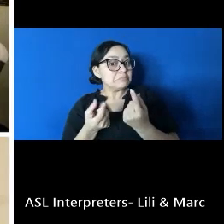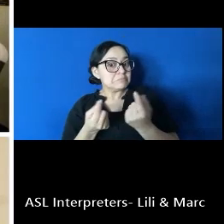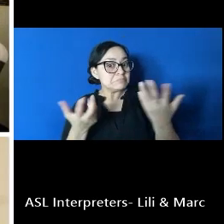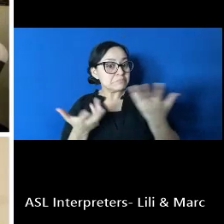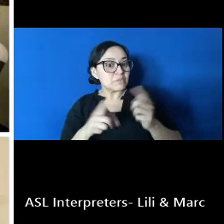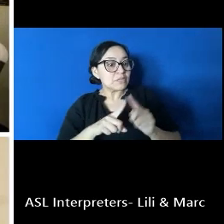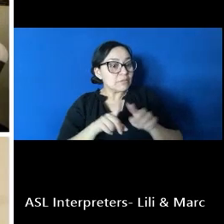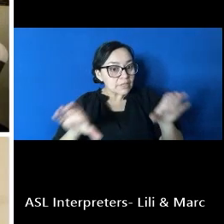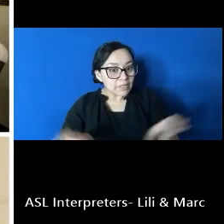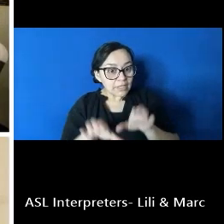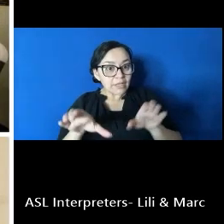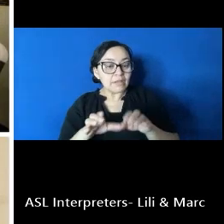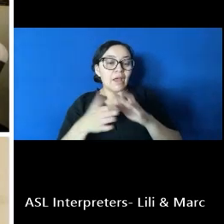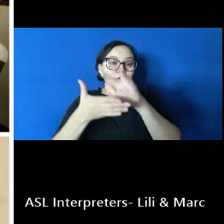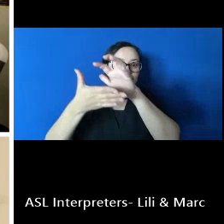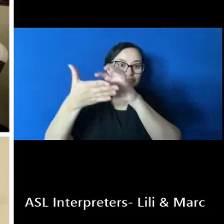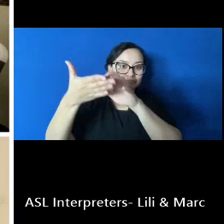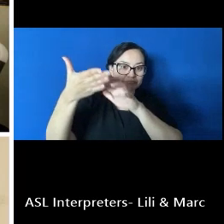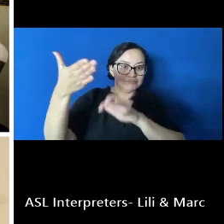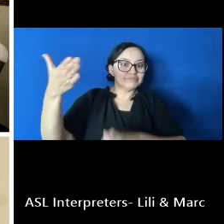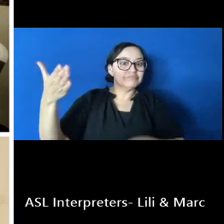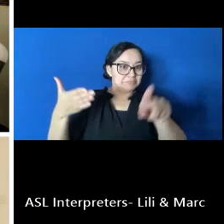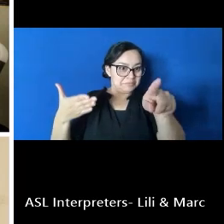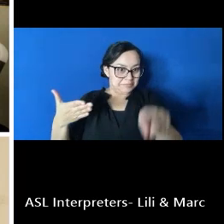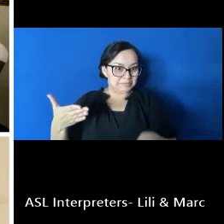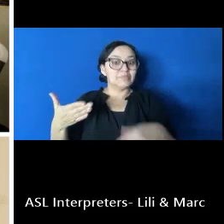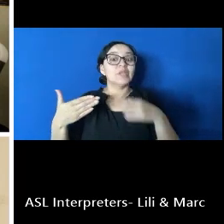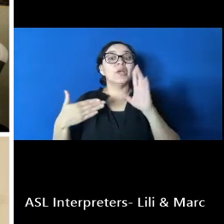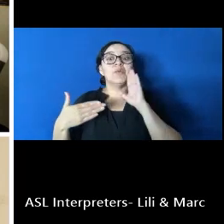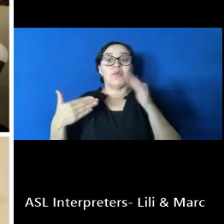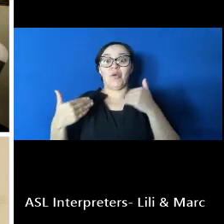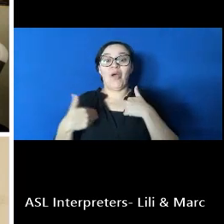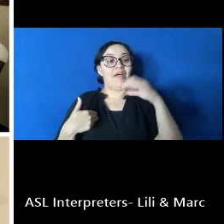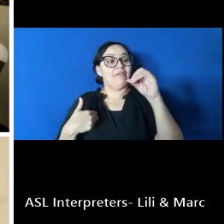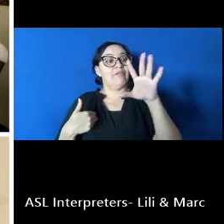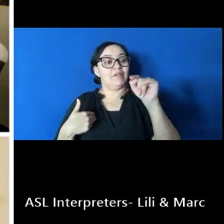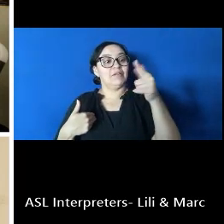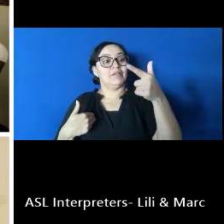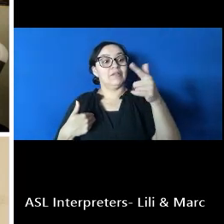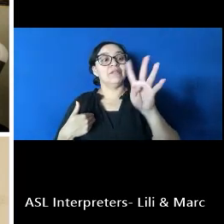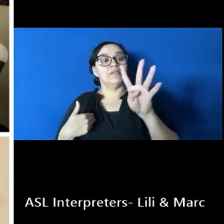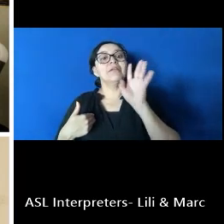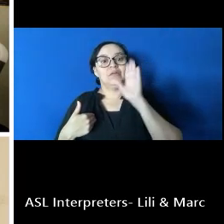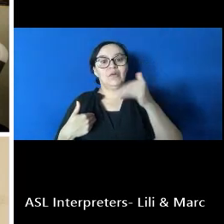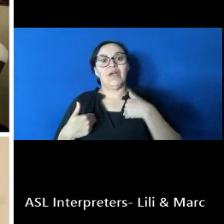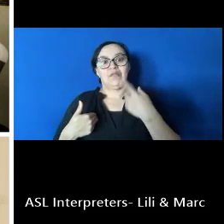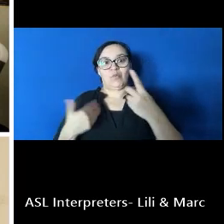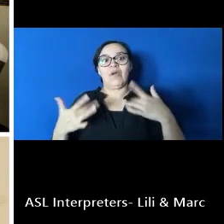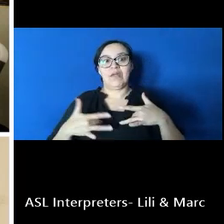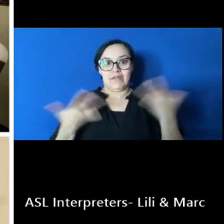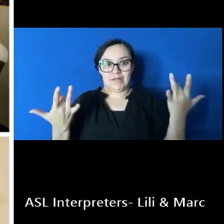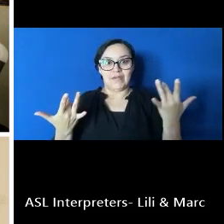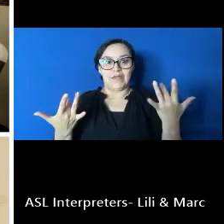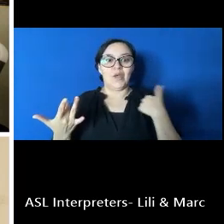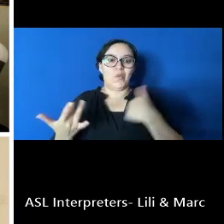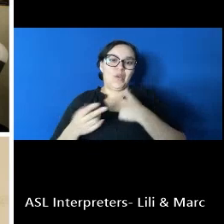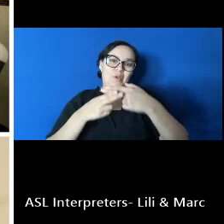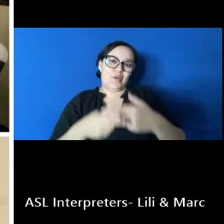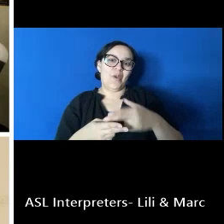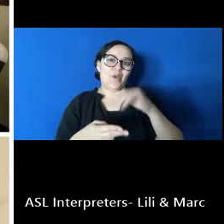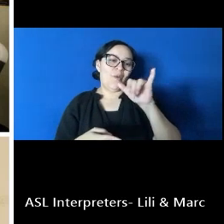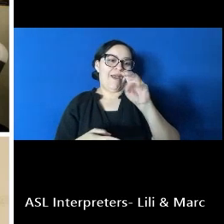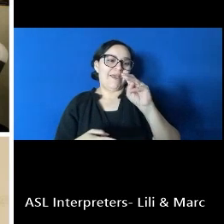del of the texto lo activities that vamos we a invitar perform. a una de ellas que tenemos en And octubre at the end, we're going to 24, invite you to one that we will donde be se having hace un on SJA, October le llamamos 24th, un where we SJA, have